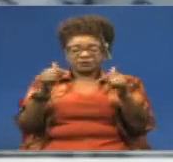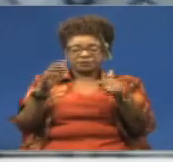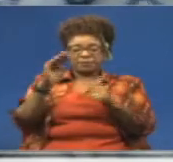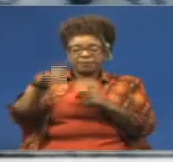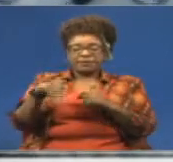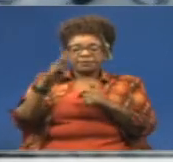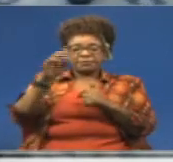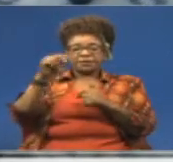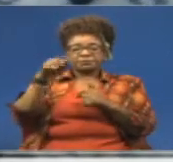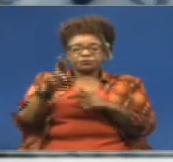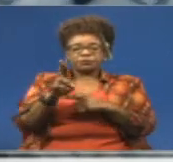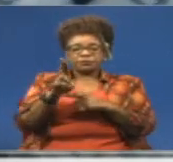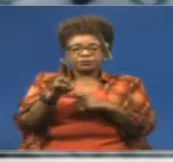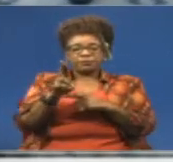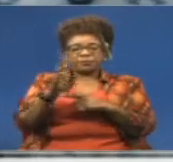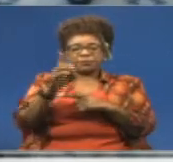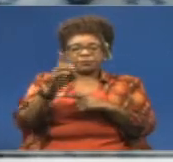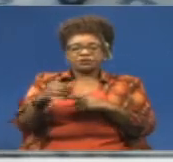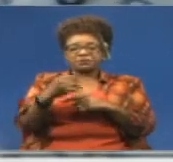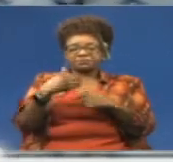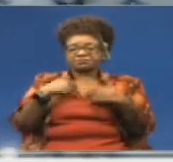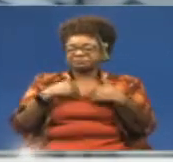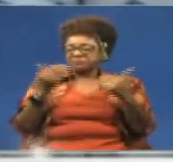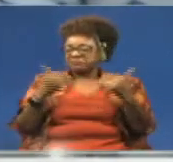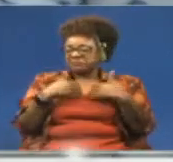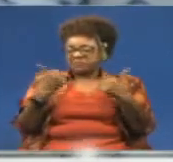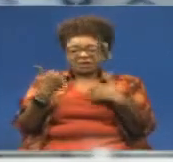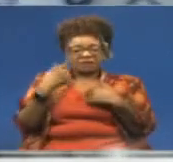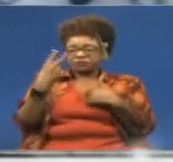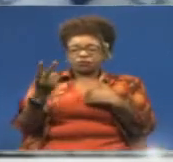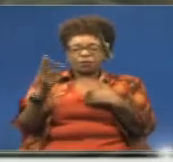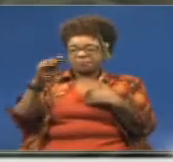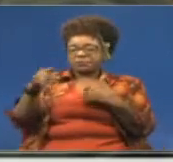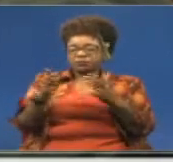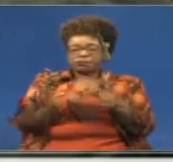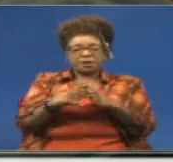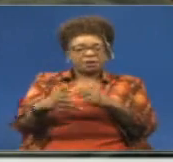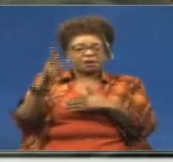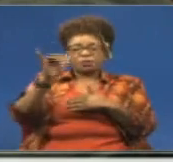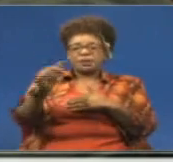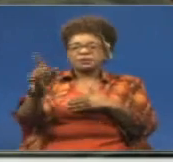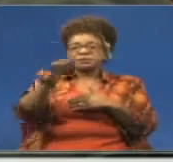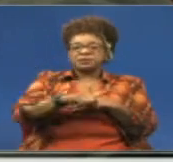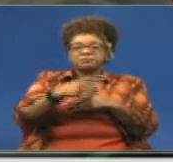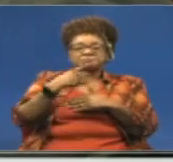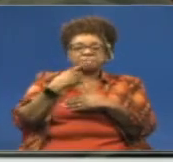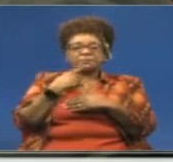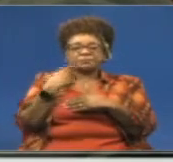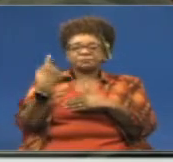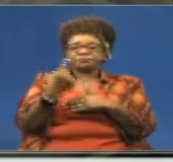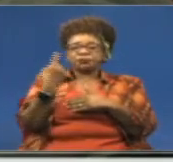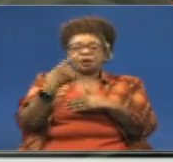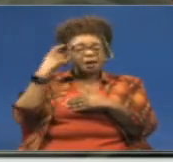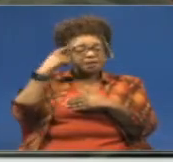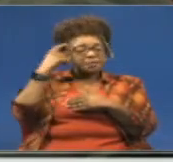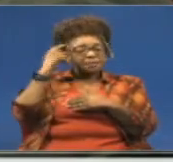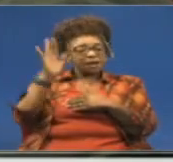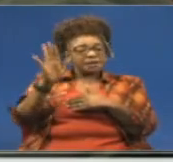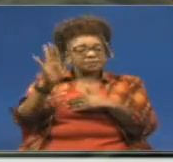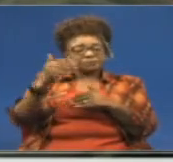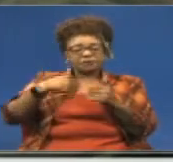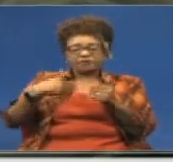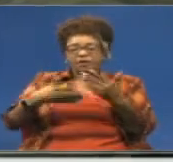Babu Owino. The DJ denied seeing the MP with a gun on the material day, saying he only remembers them just